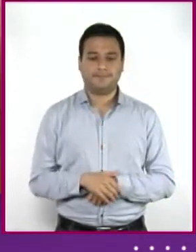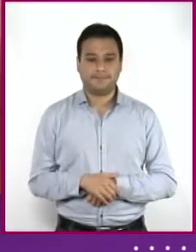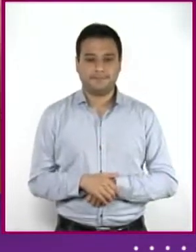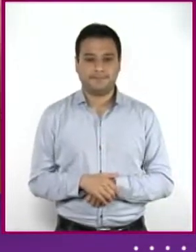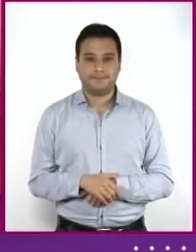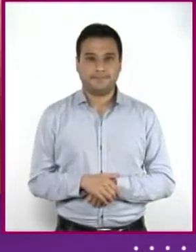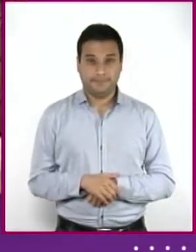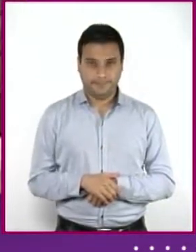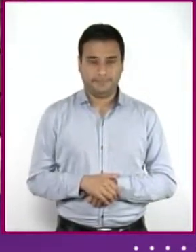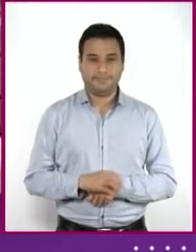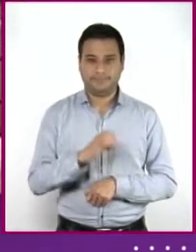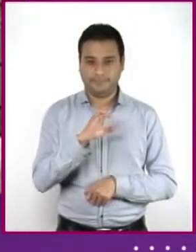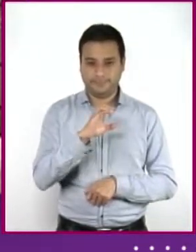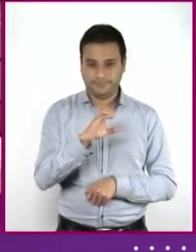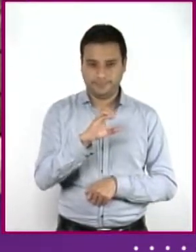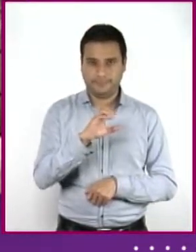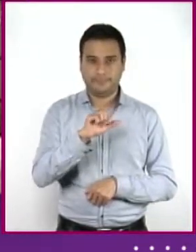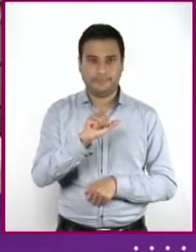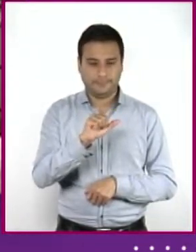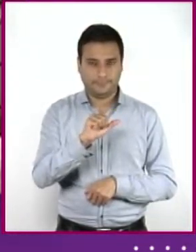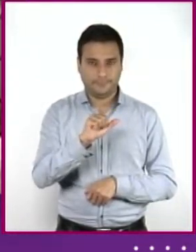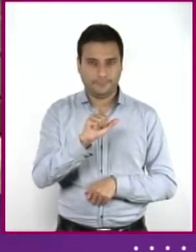spelled